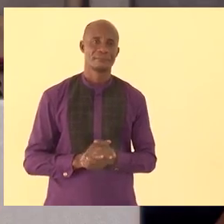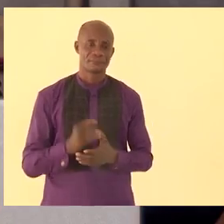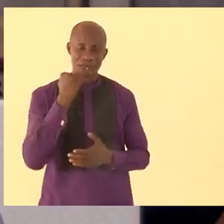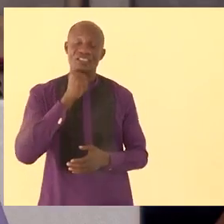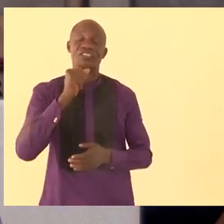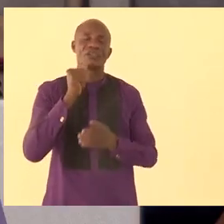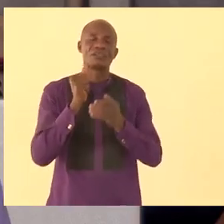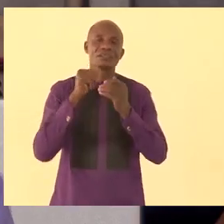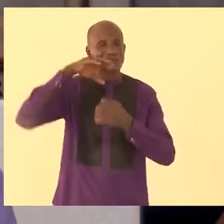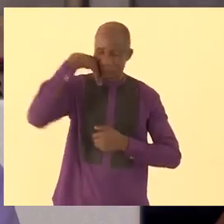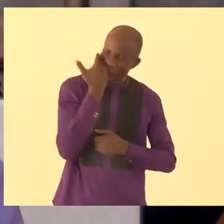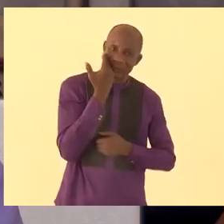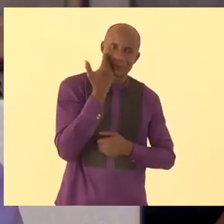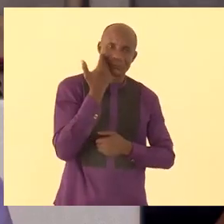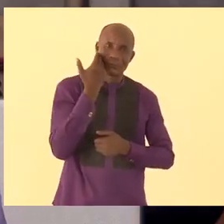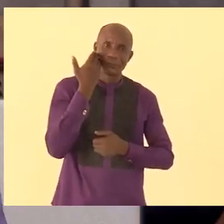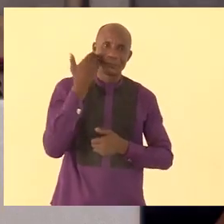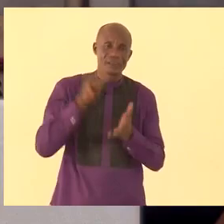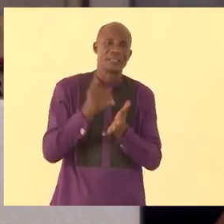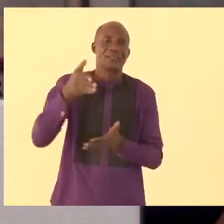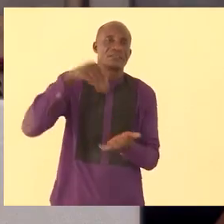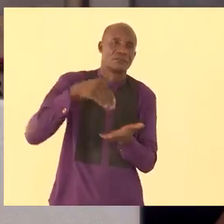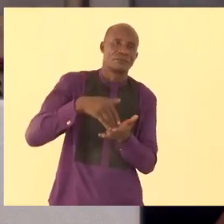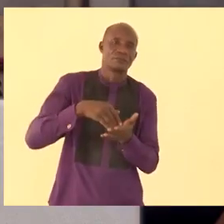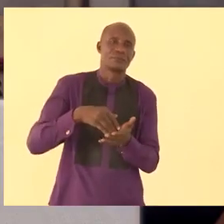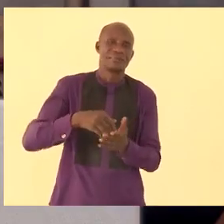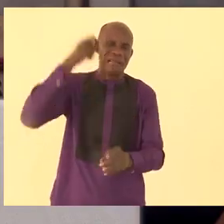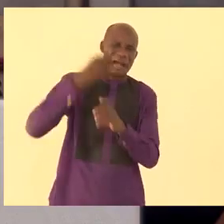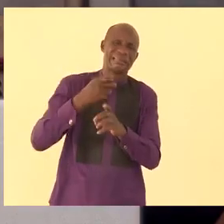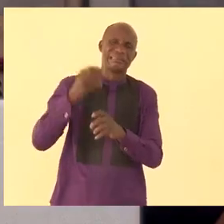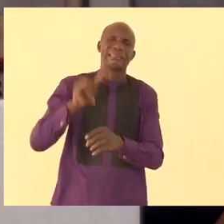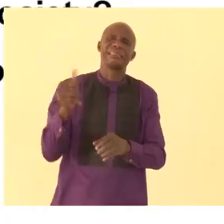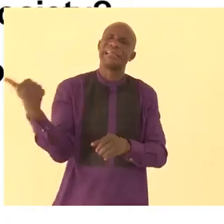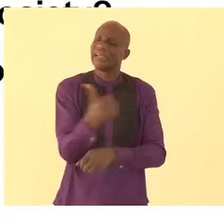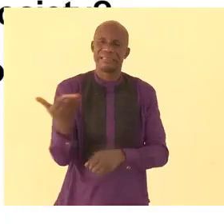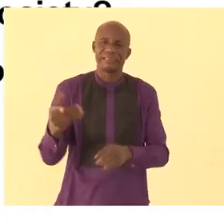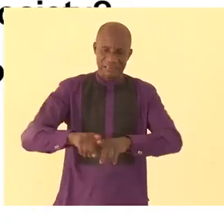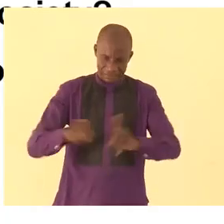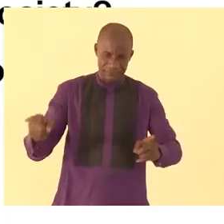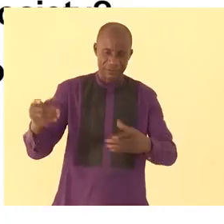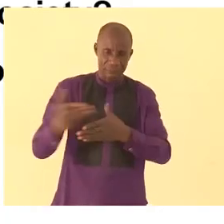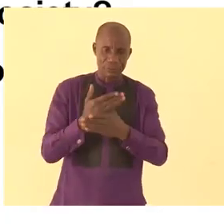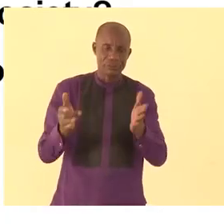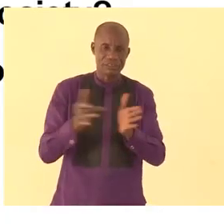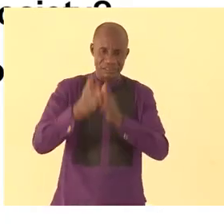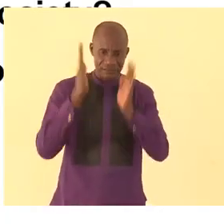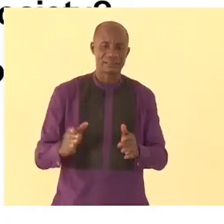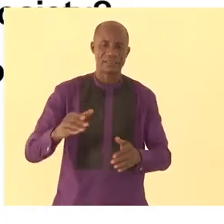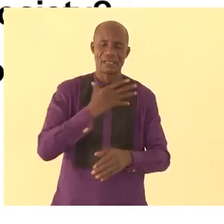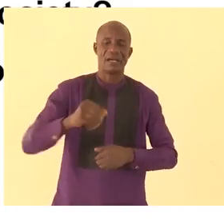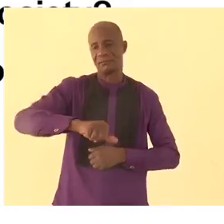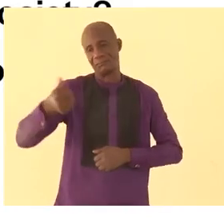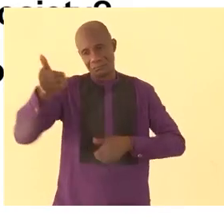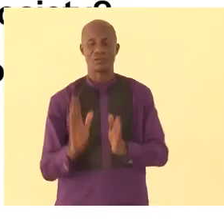Isn't it embarrassing that there is often hardly any difference in moral behavior between many Christians and others in